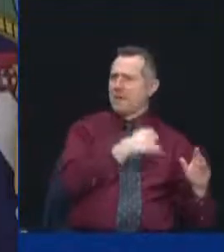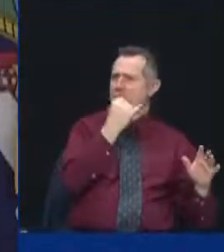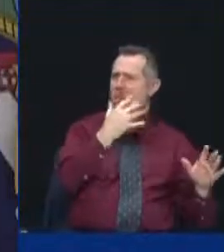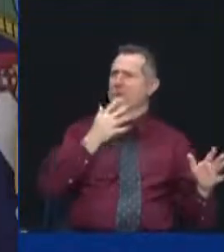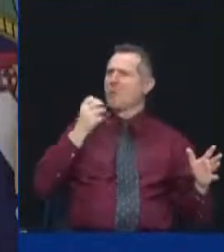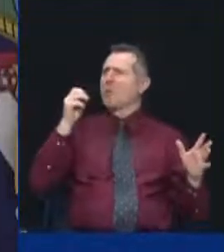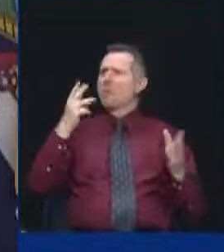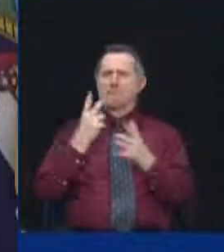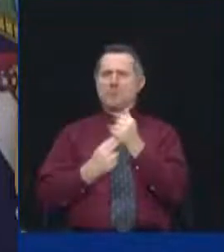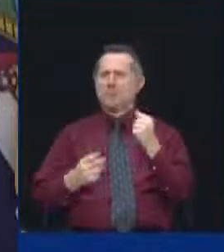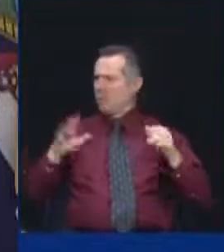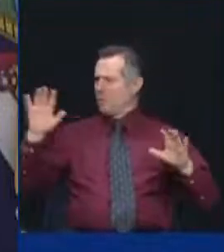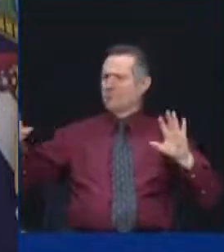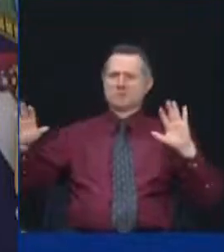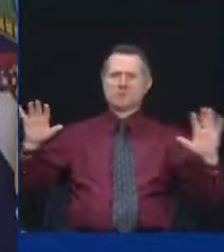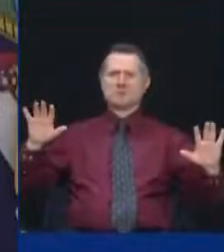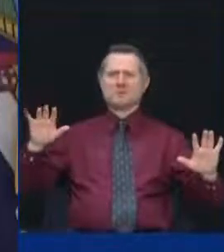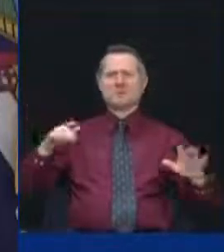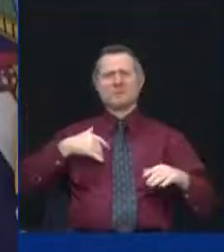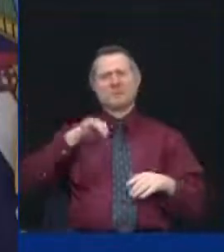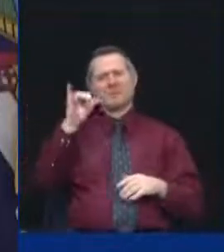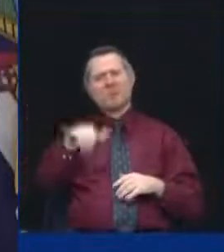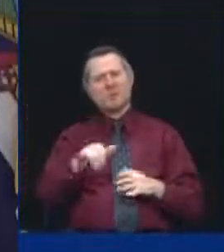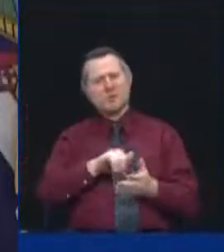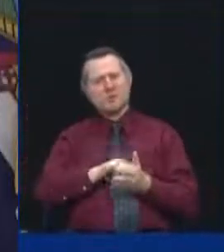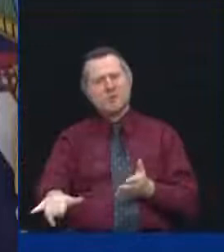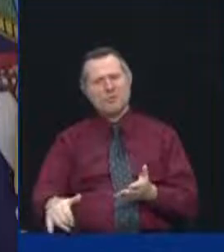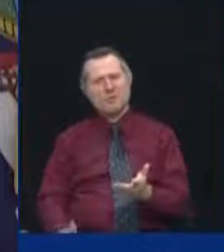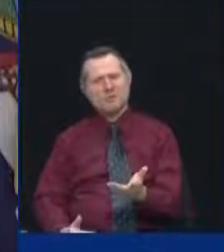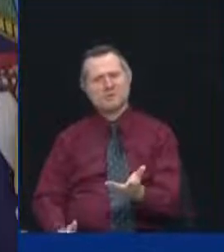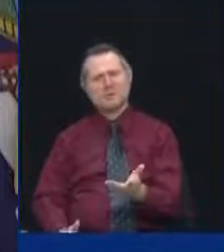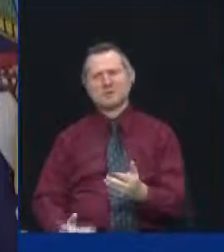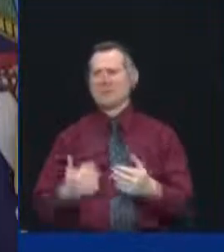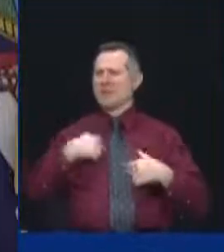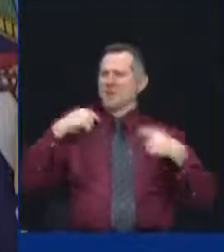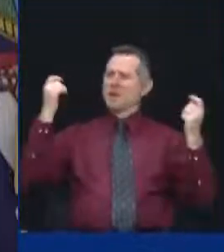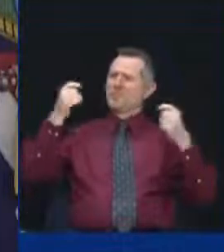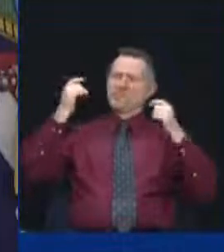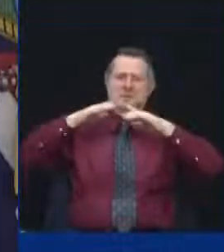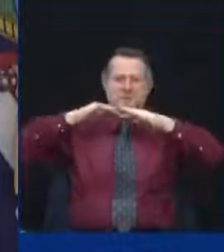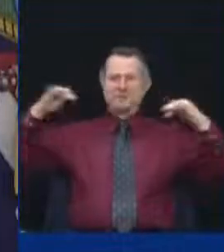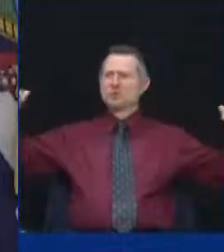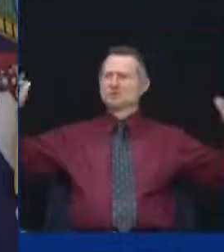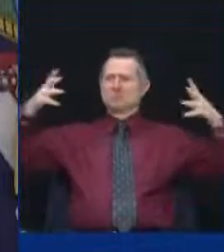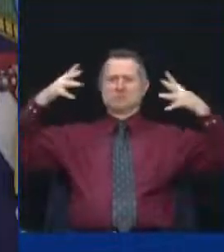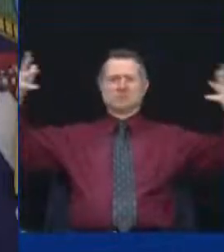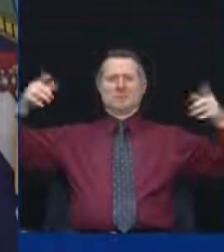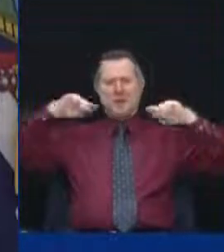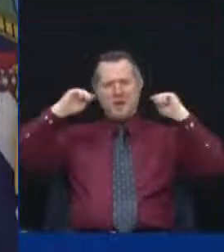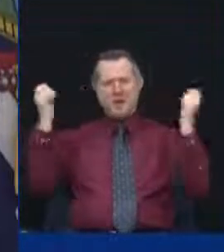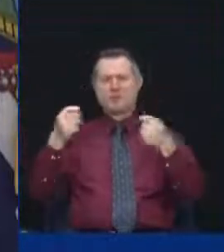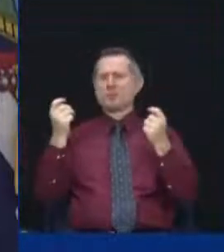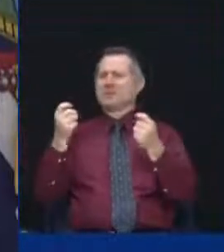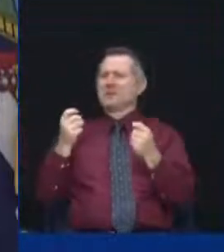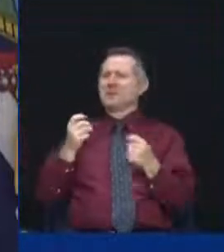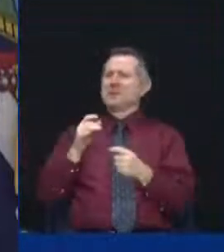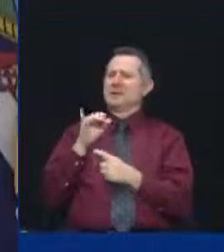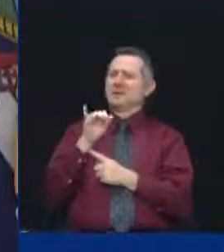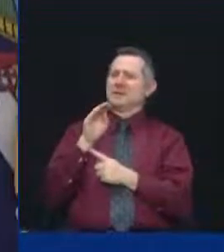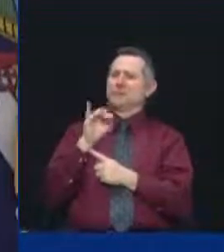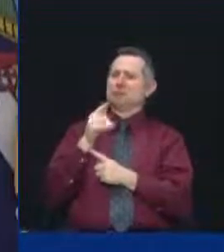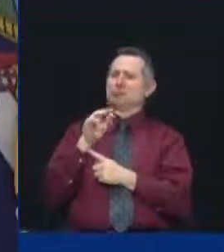York. That's celebrating diversity, celebrating immigration, celebrating